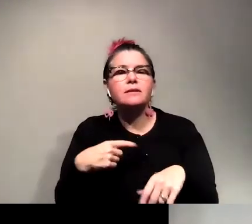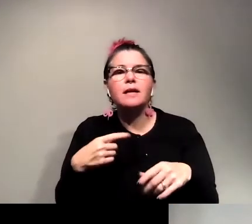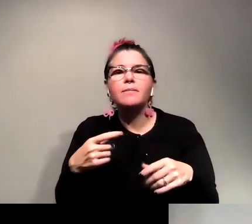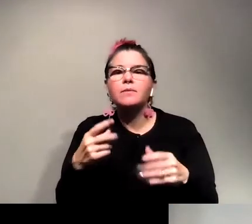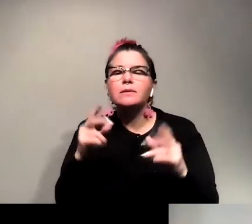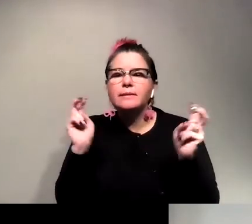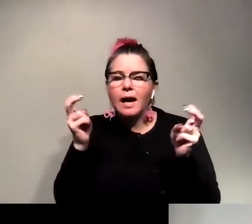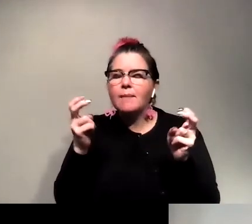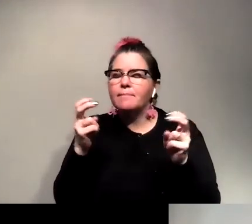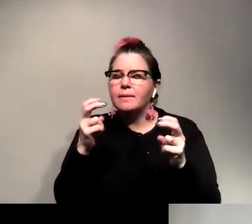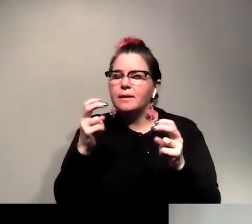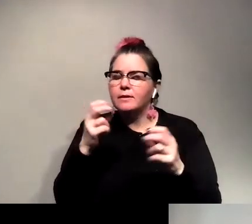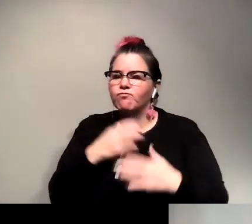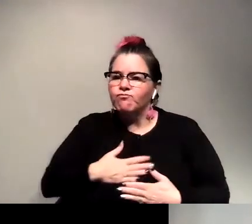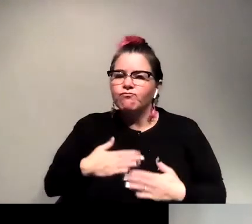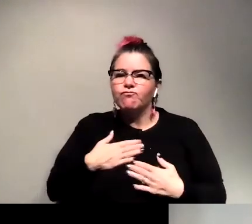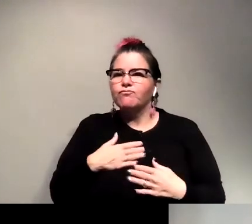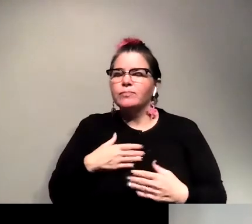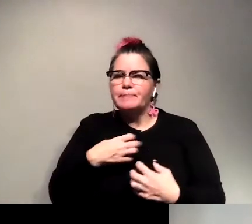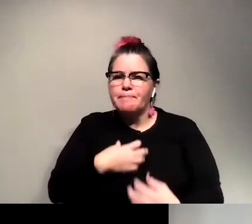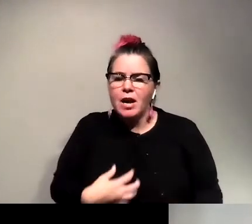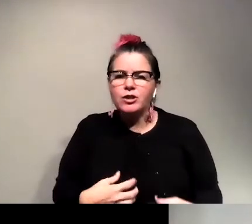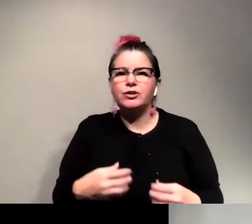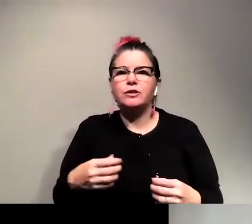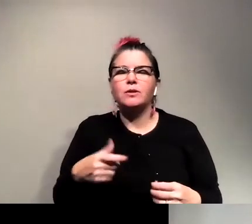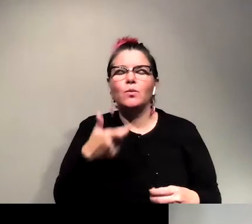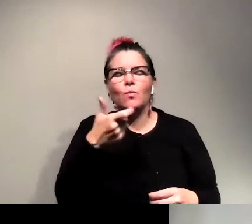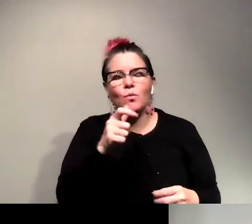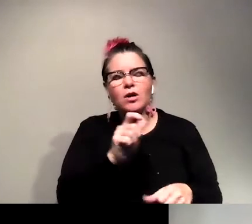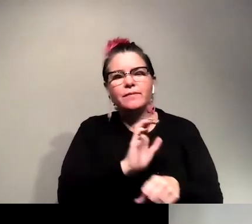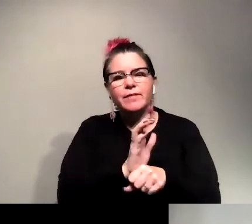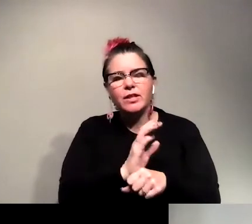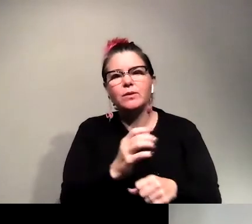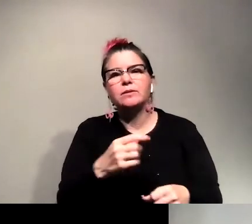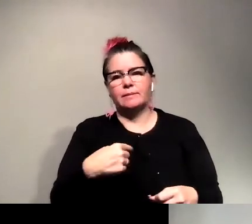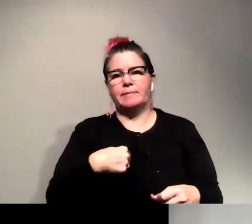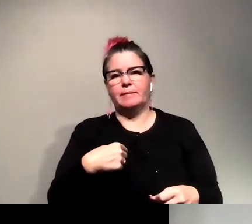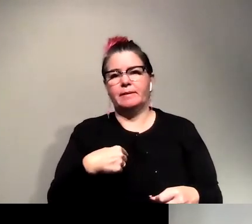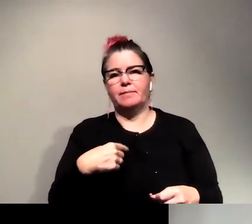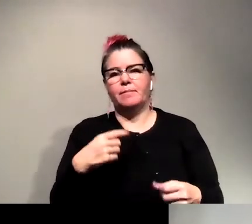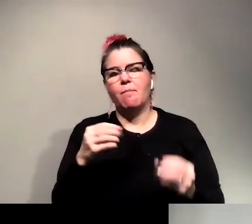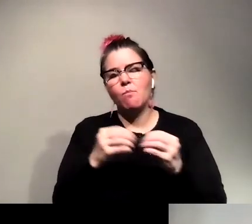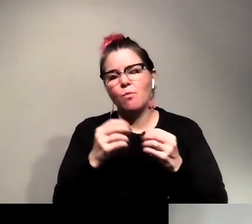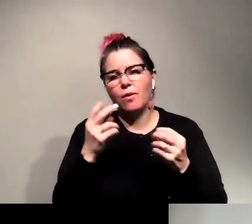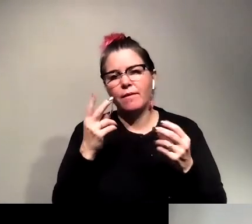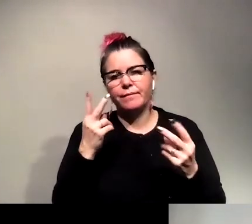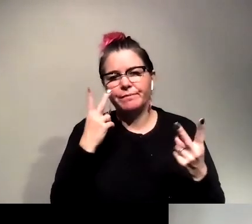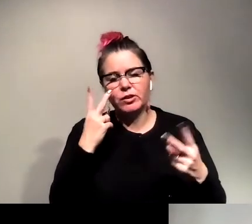and bring you passion. You know, if you're really, you can watch lots of videos. If you're someone like me who has visual, like who's a little bit more visually impaired,